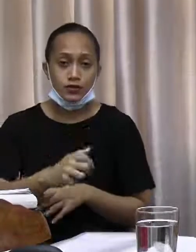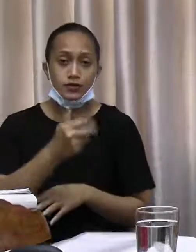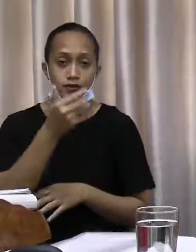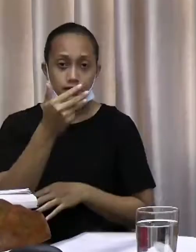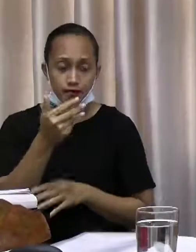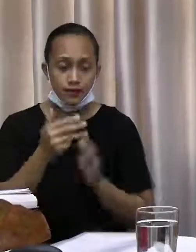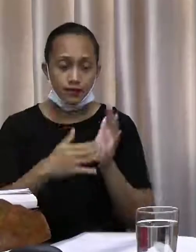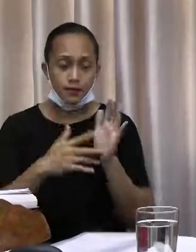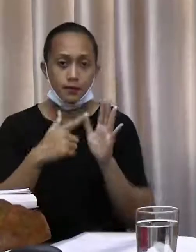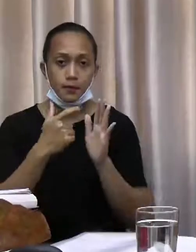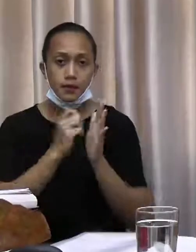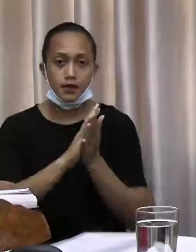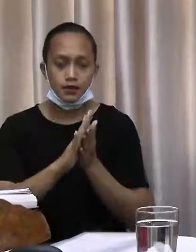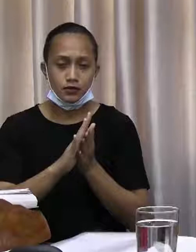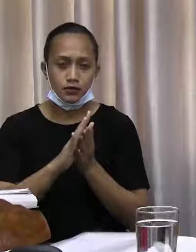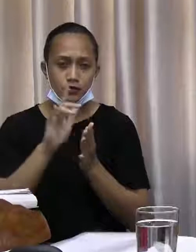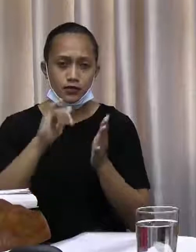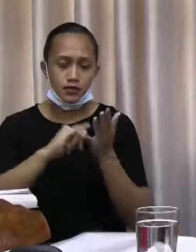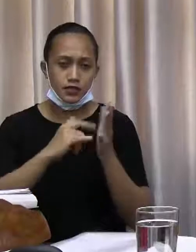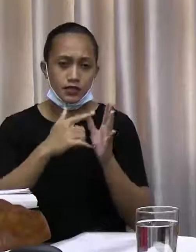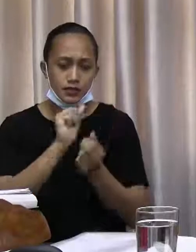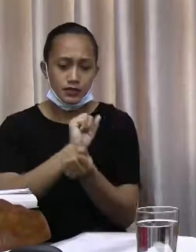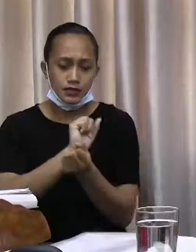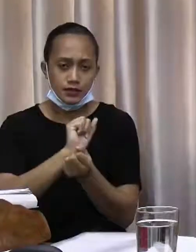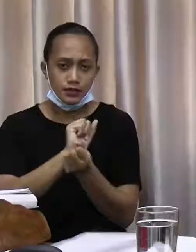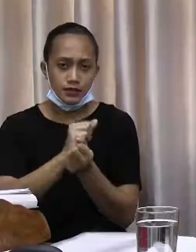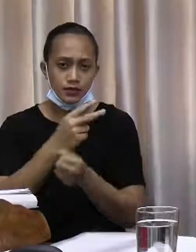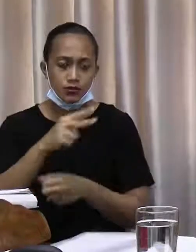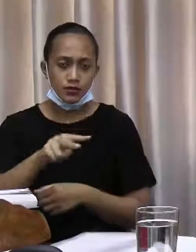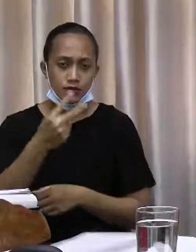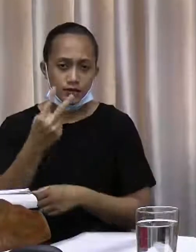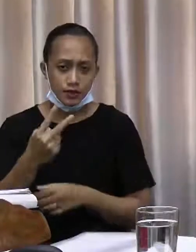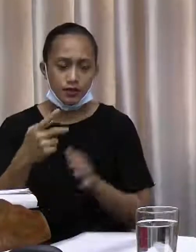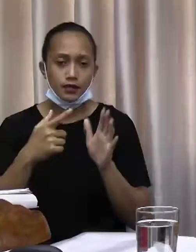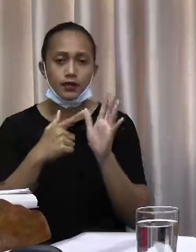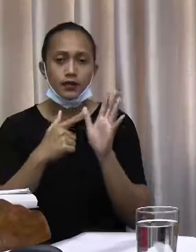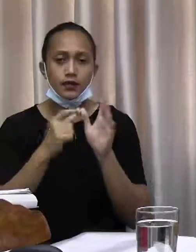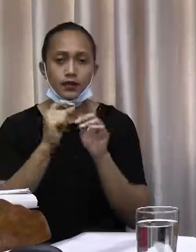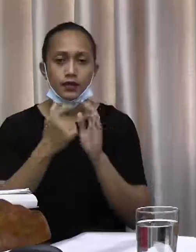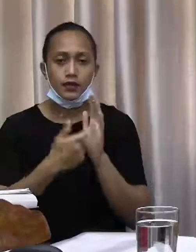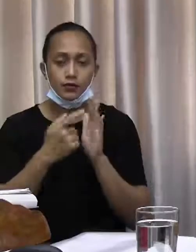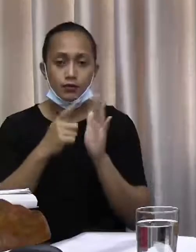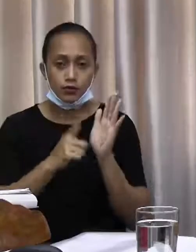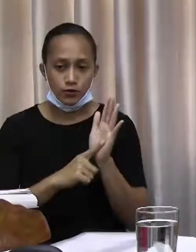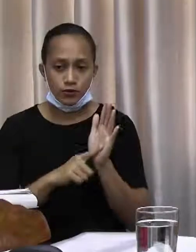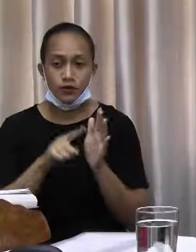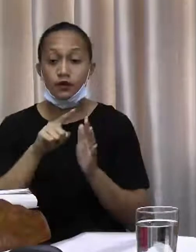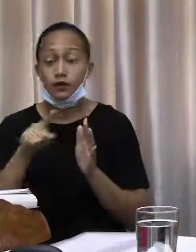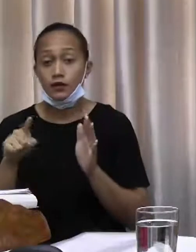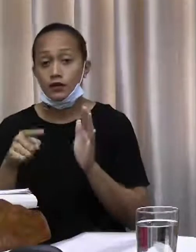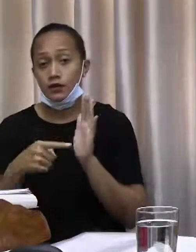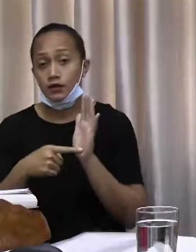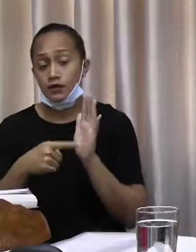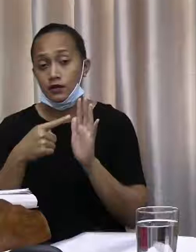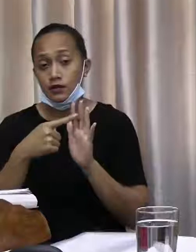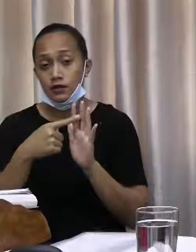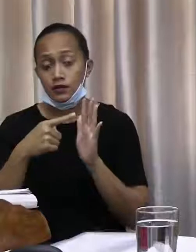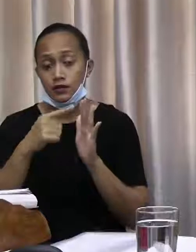March, Saturday, 22nd of April, and Tuesday, 5th of April.